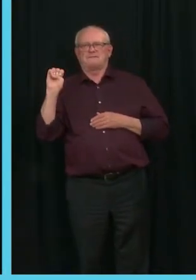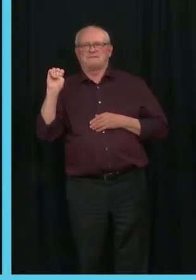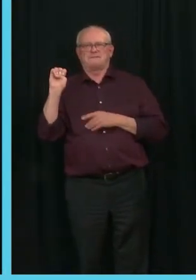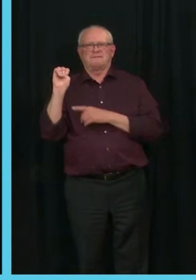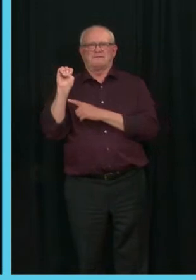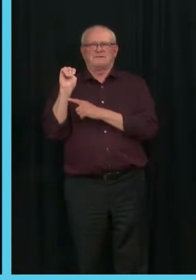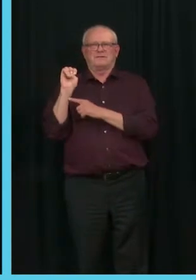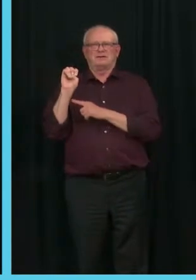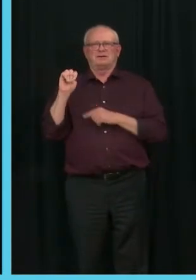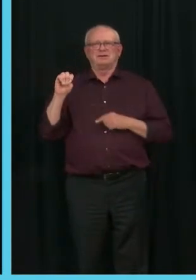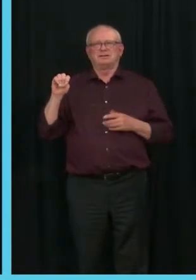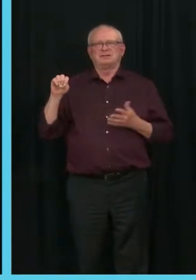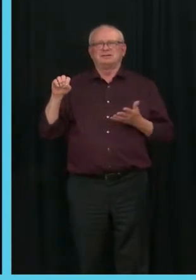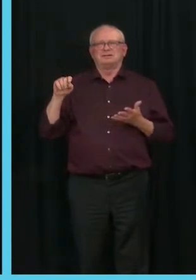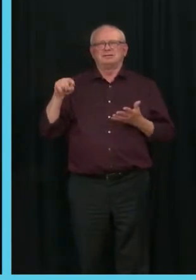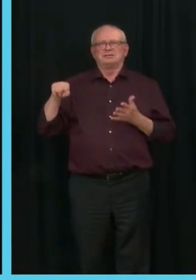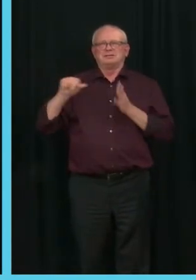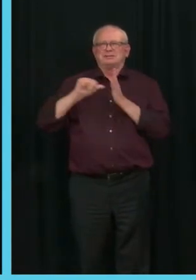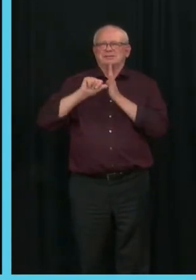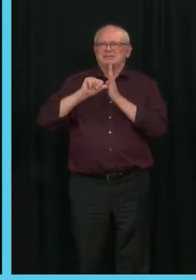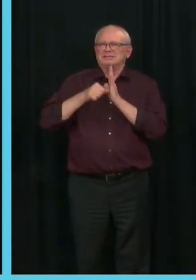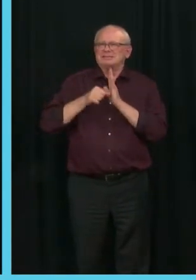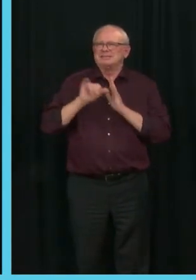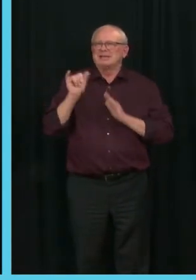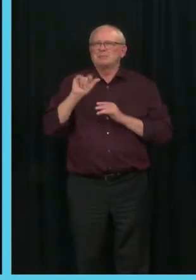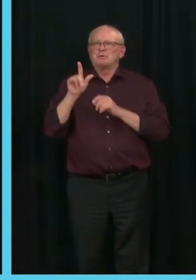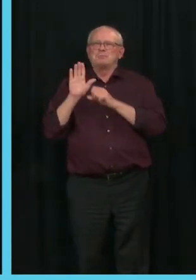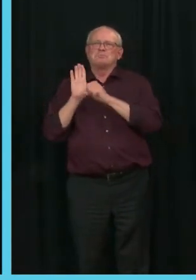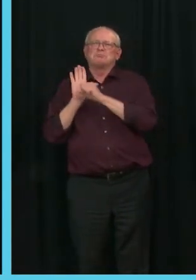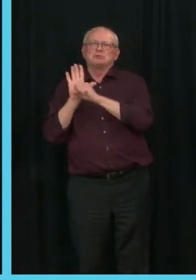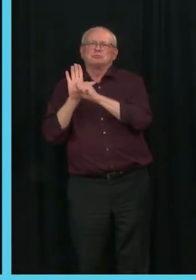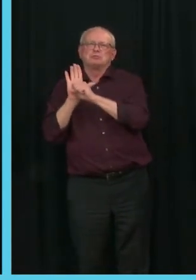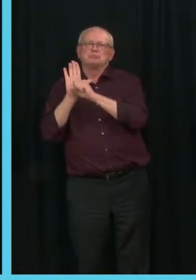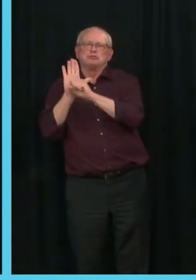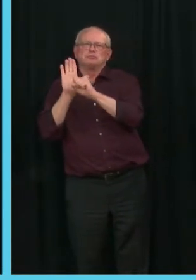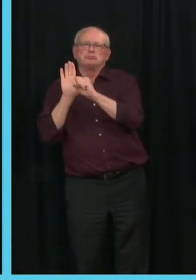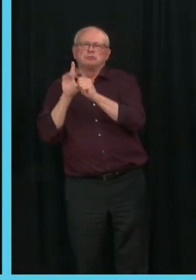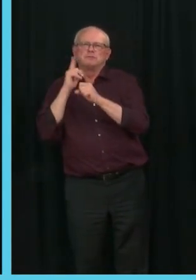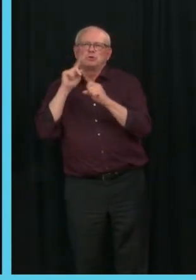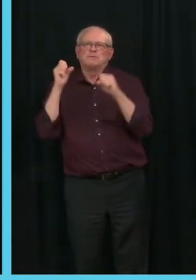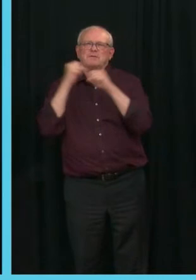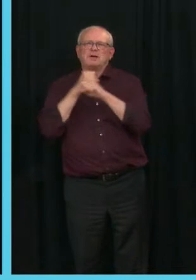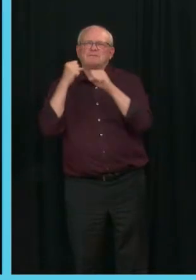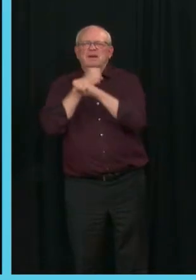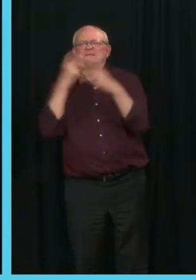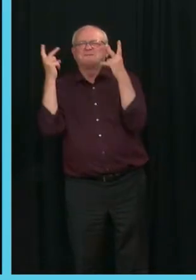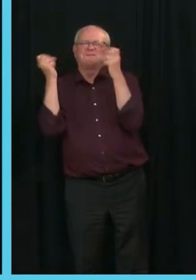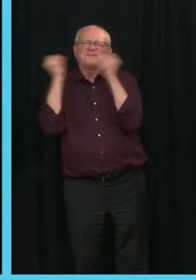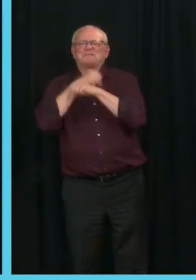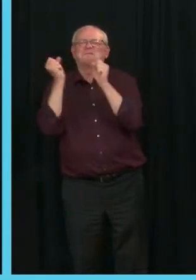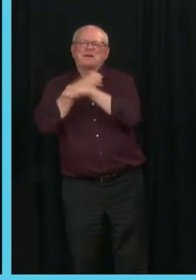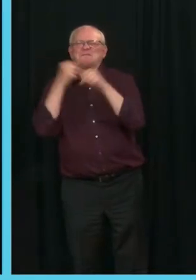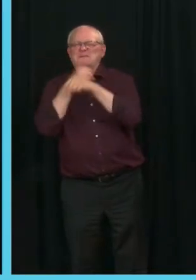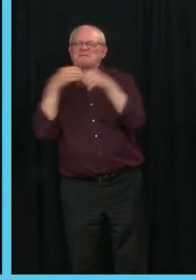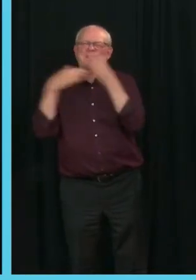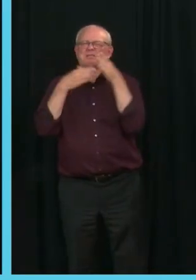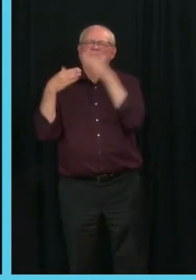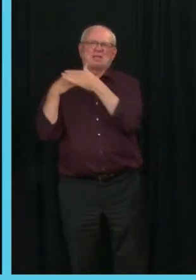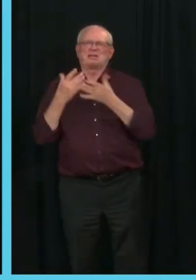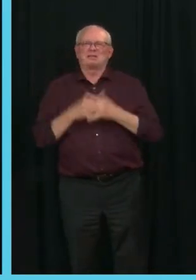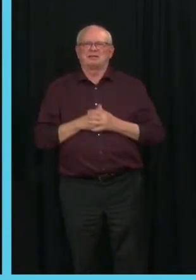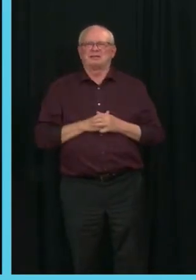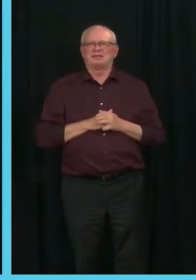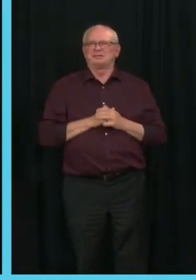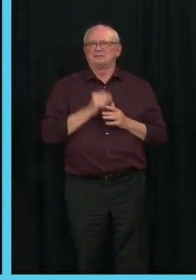promoters, and I get that. But I'll tell you this. We've had dozens and dozens